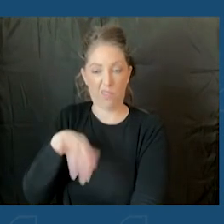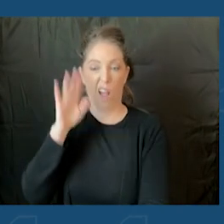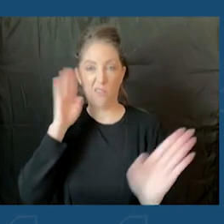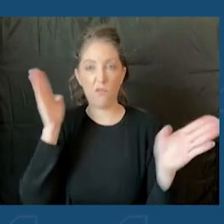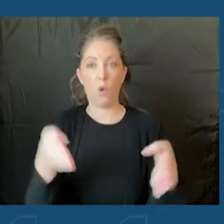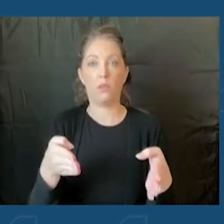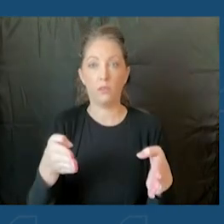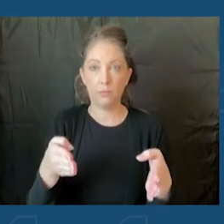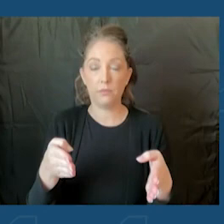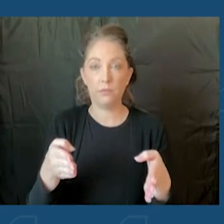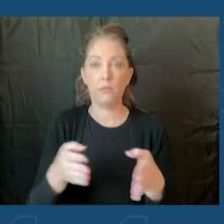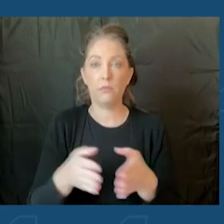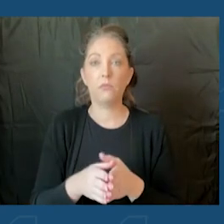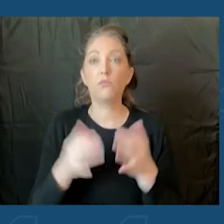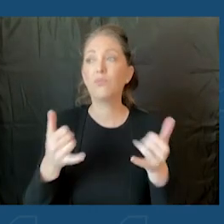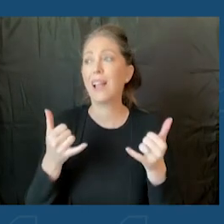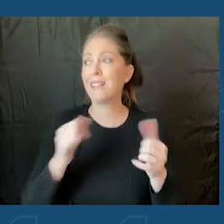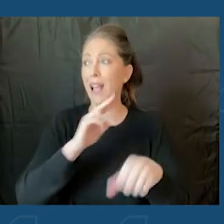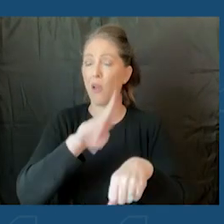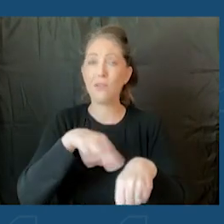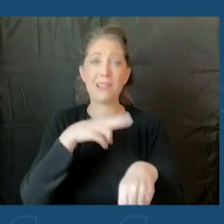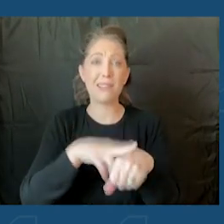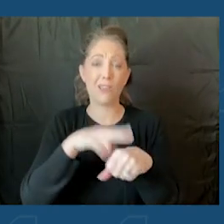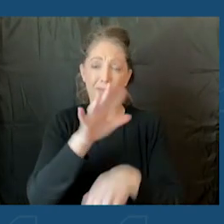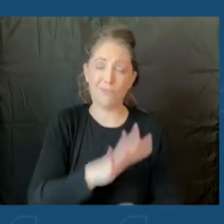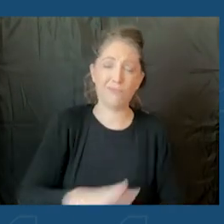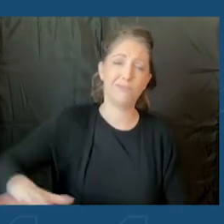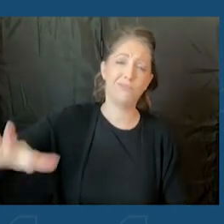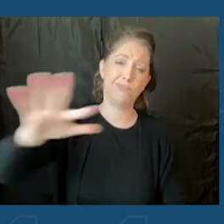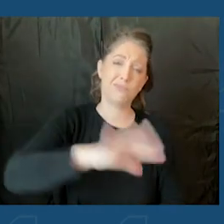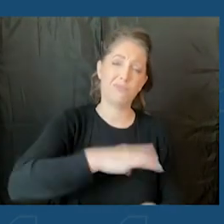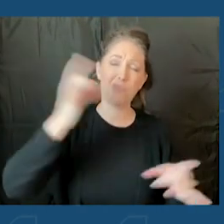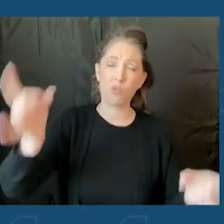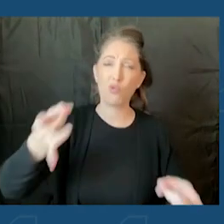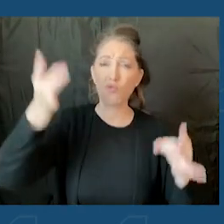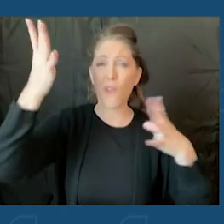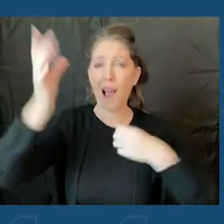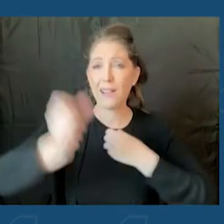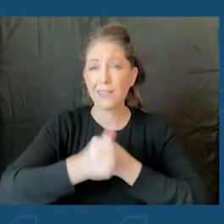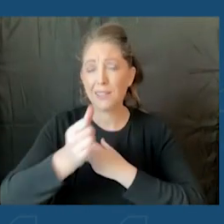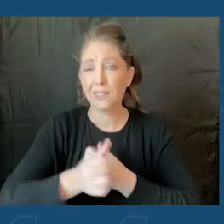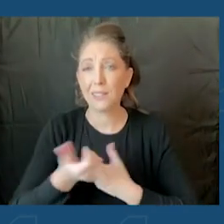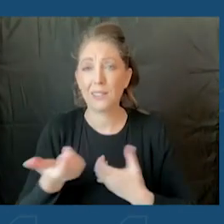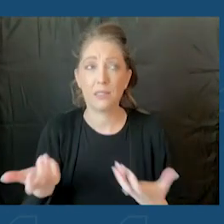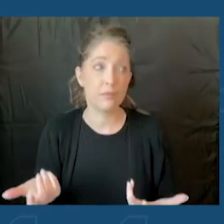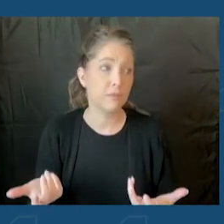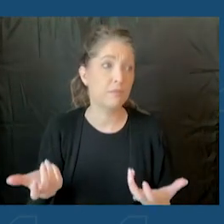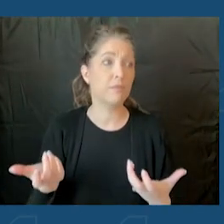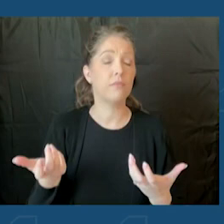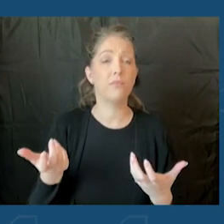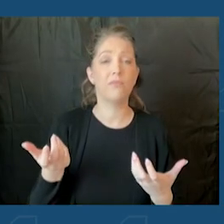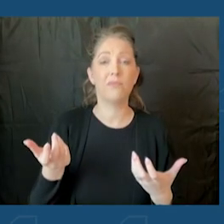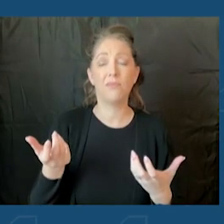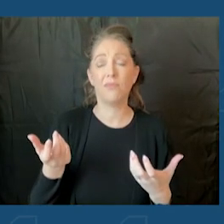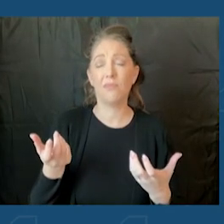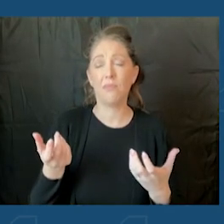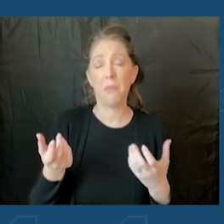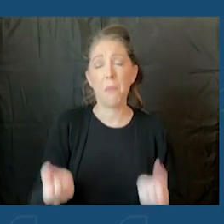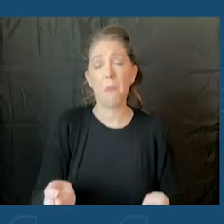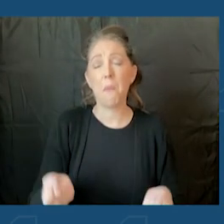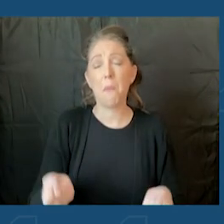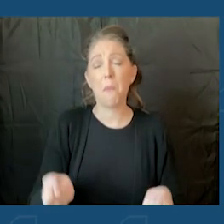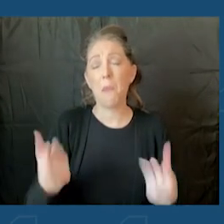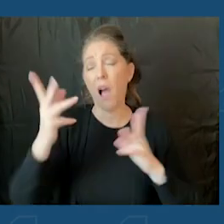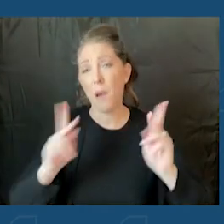we're in the middle of a nationwide crisis right now. We truly are. We truly are. One that's claiming far too many lives here